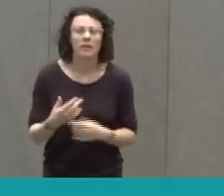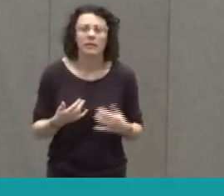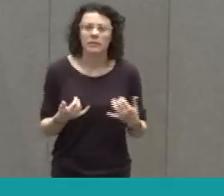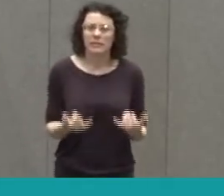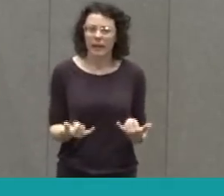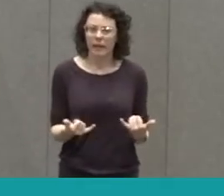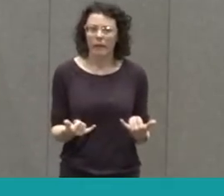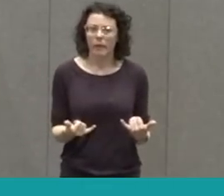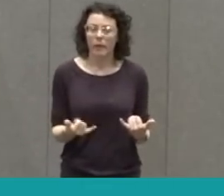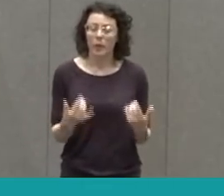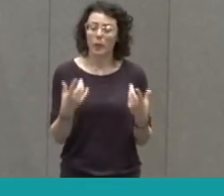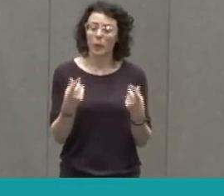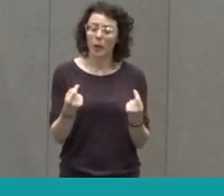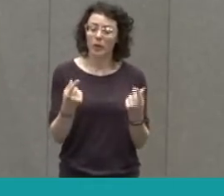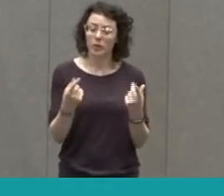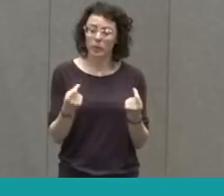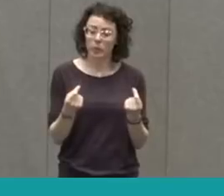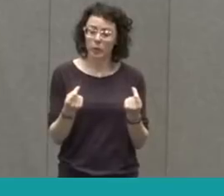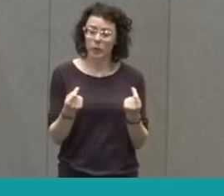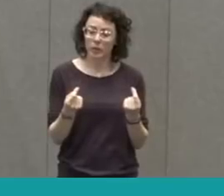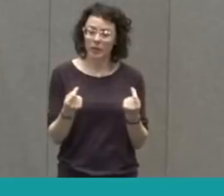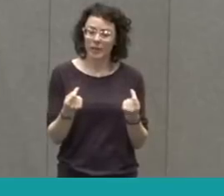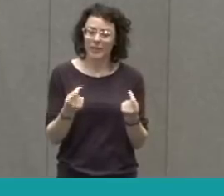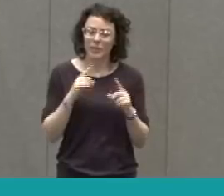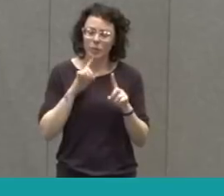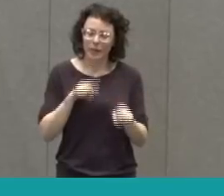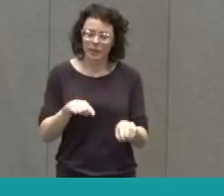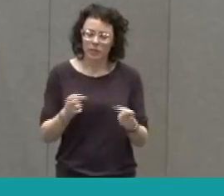many wheels do we have?